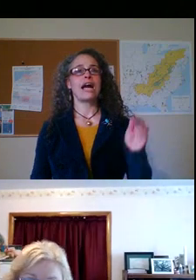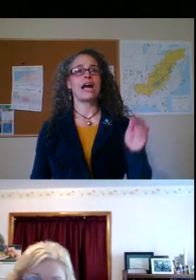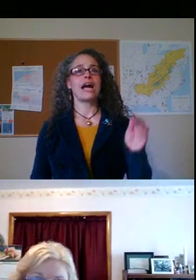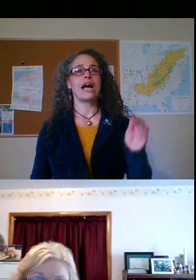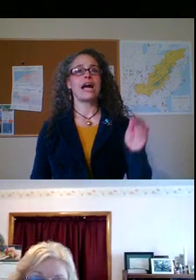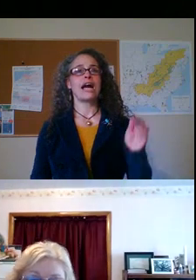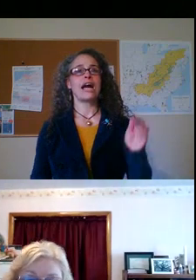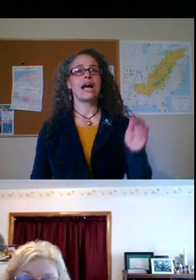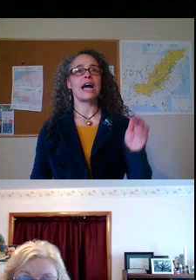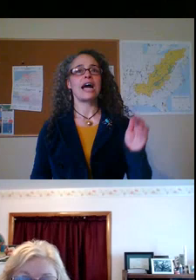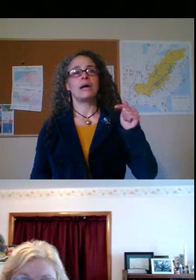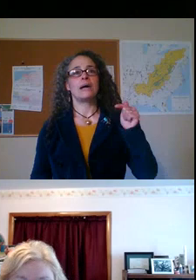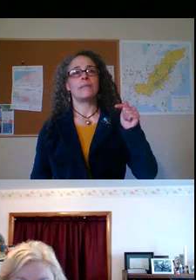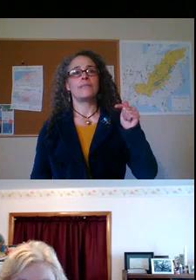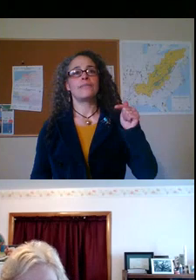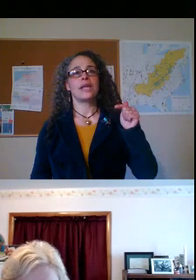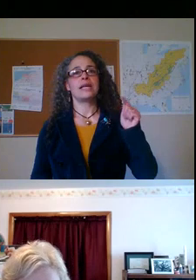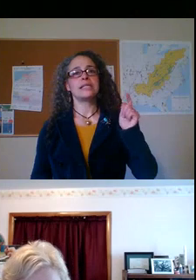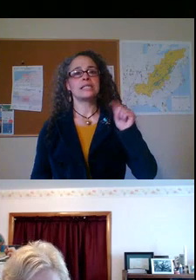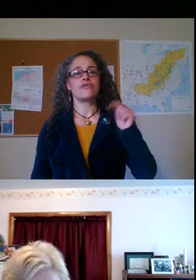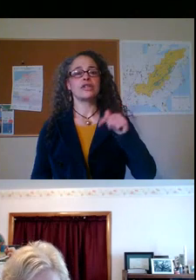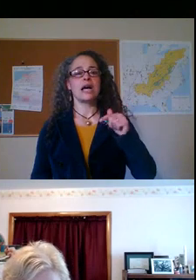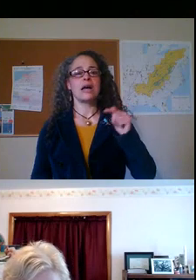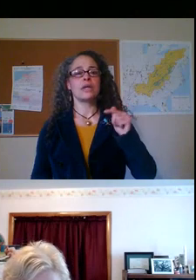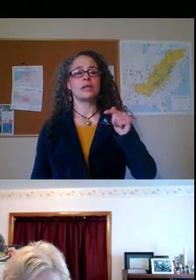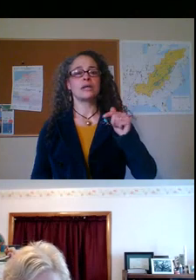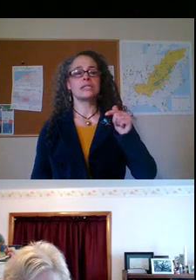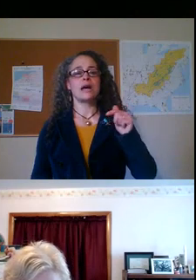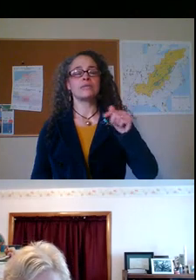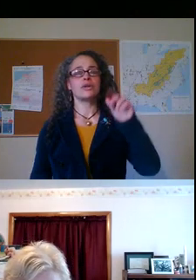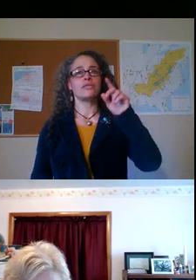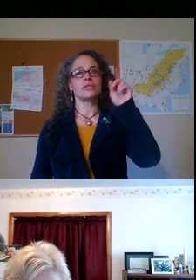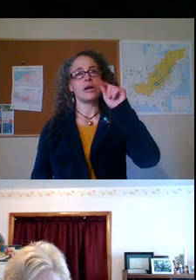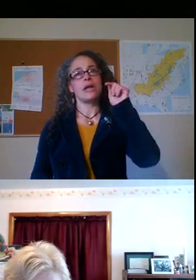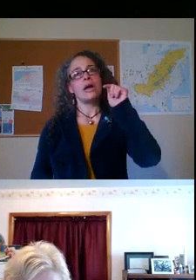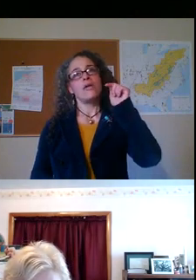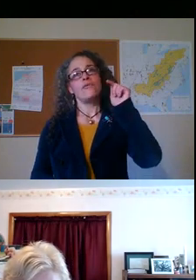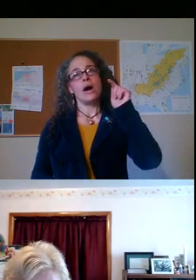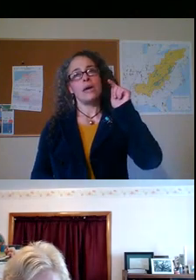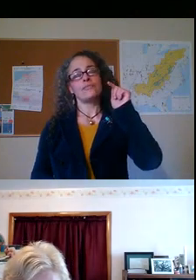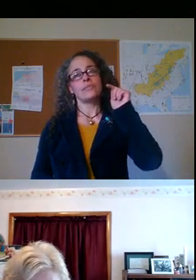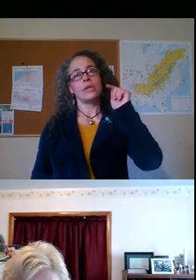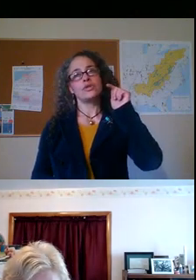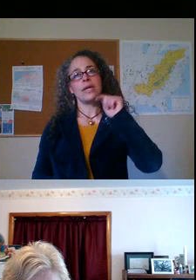this fiscal year, I guess is the first time in a long time. So sorry,